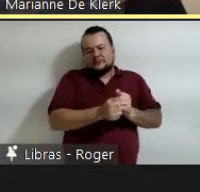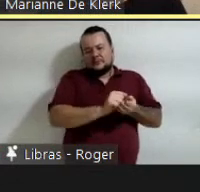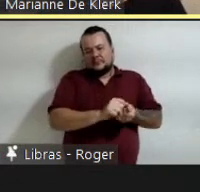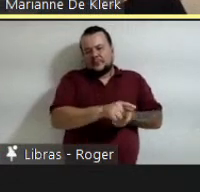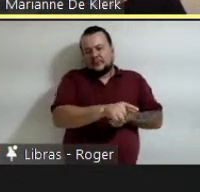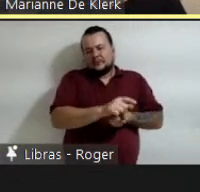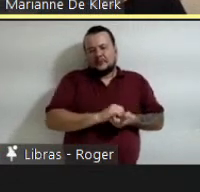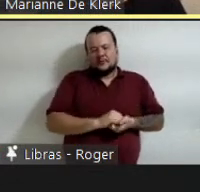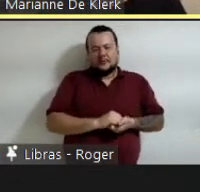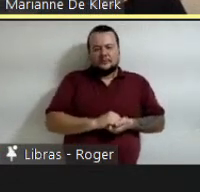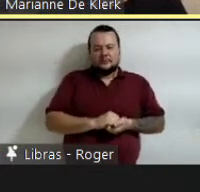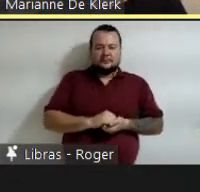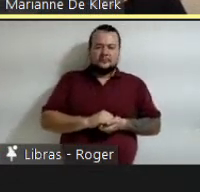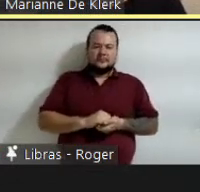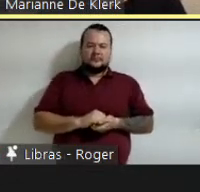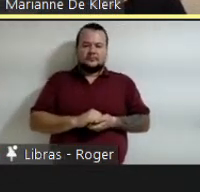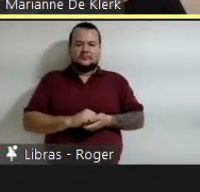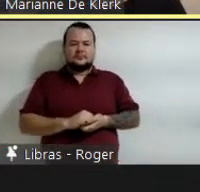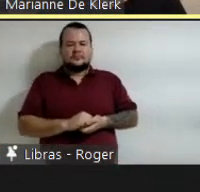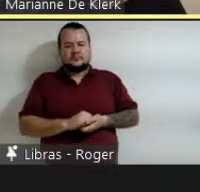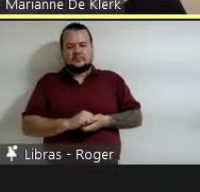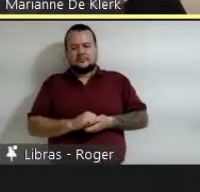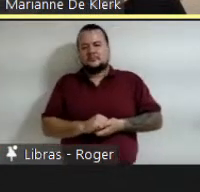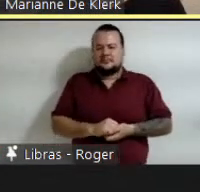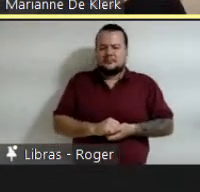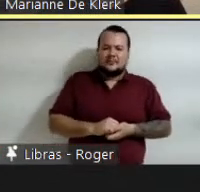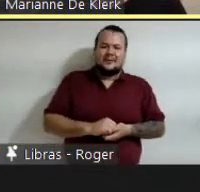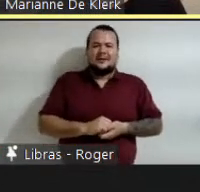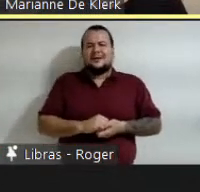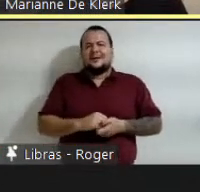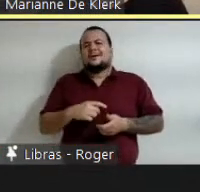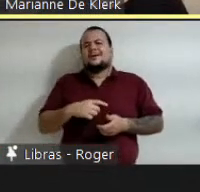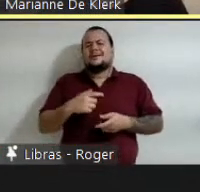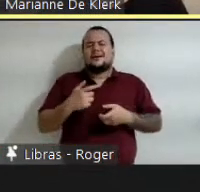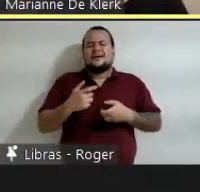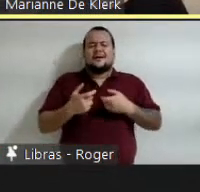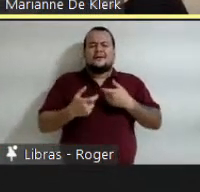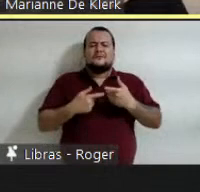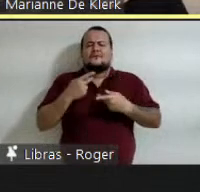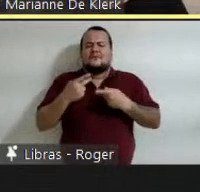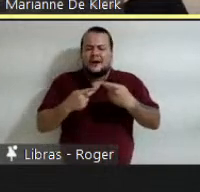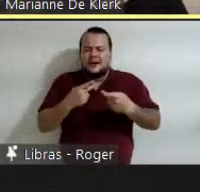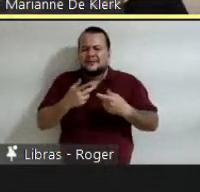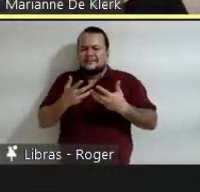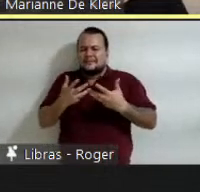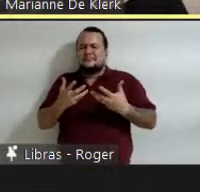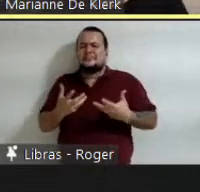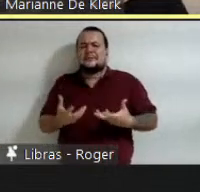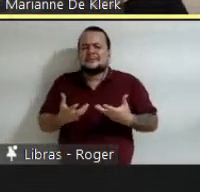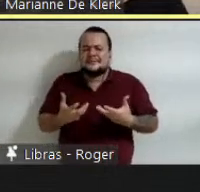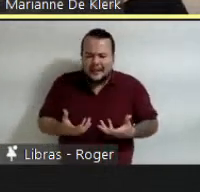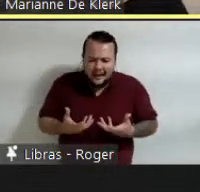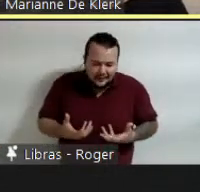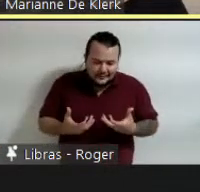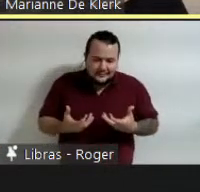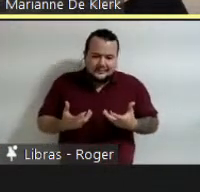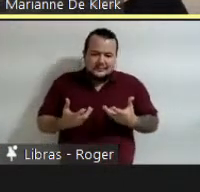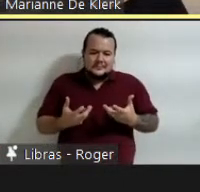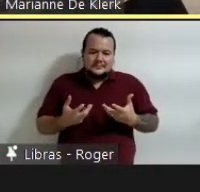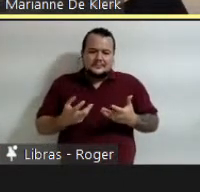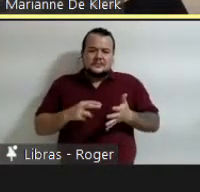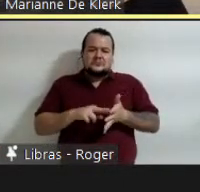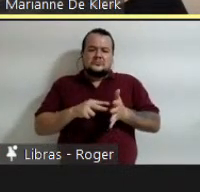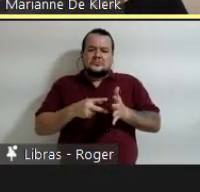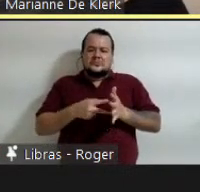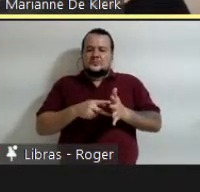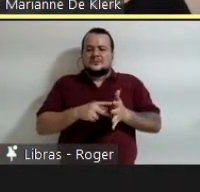expression and also a symbolic expression of the power and the crudeness of the government at the time. And